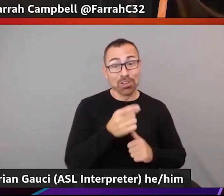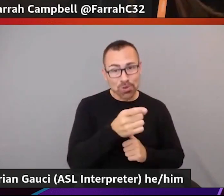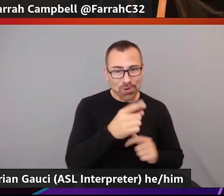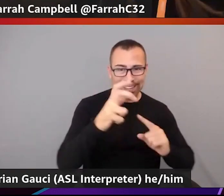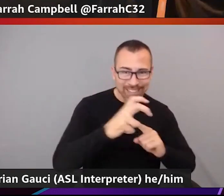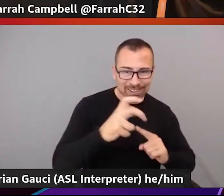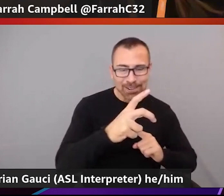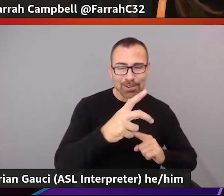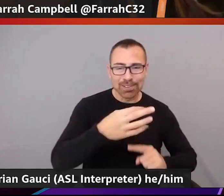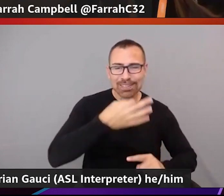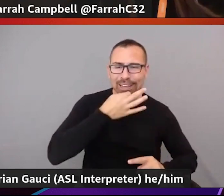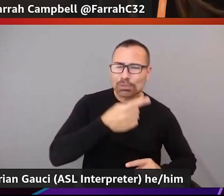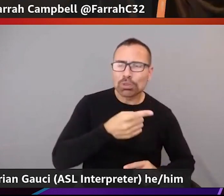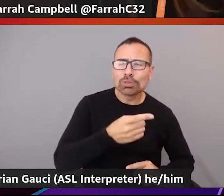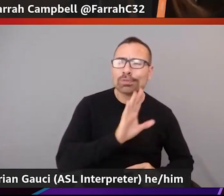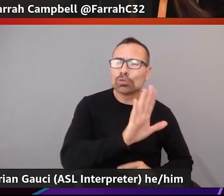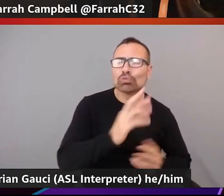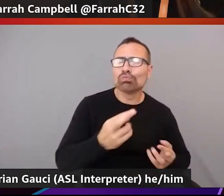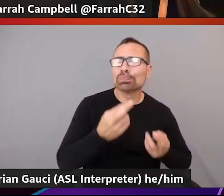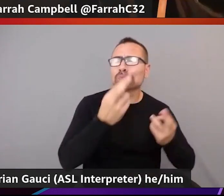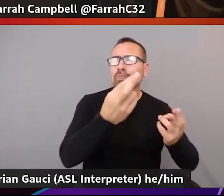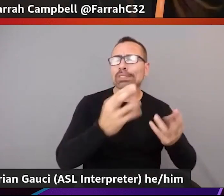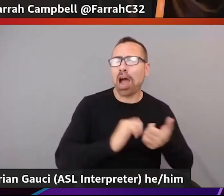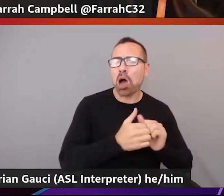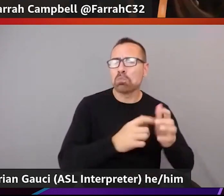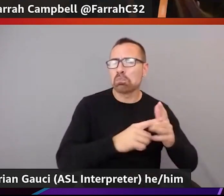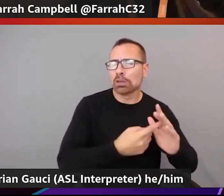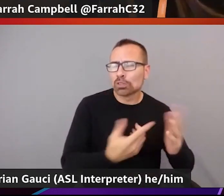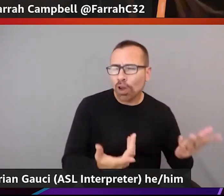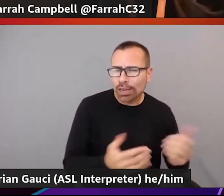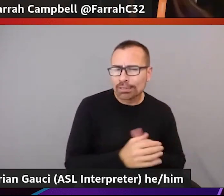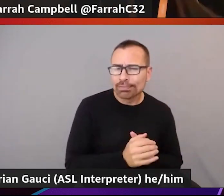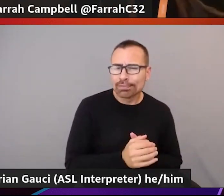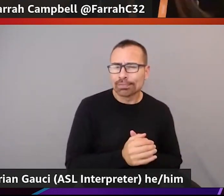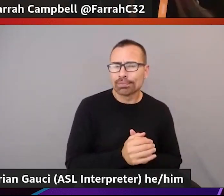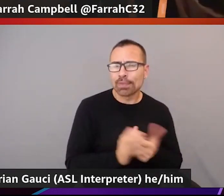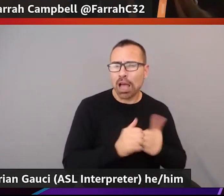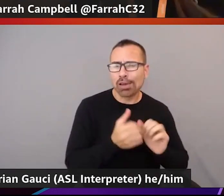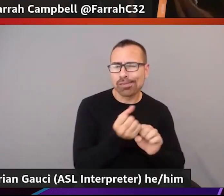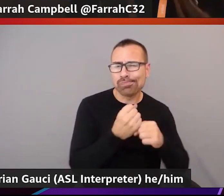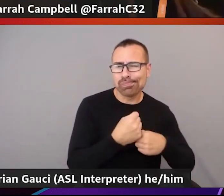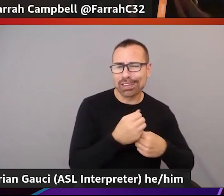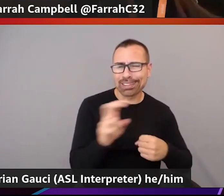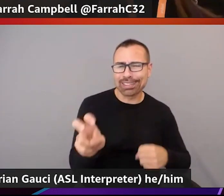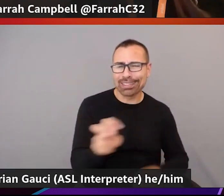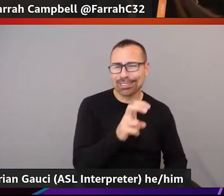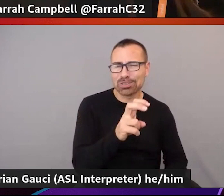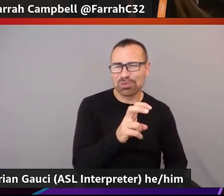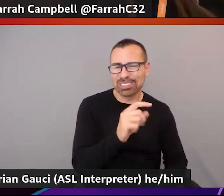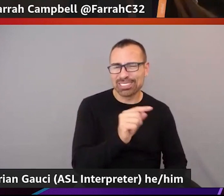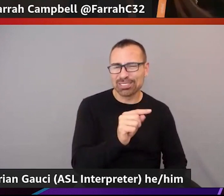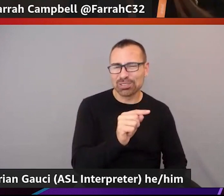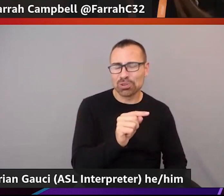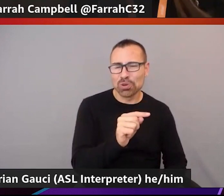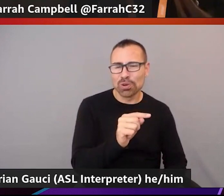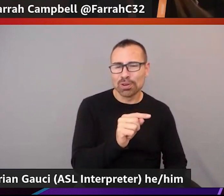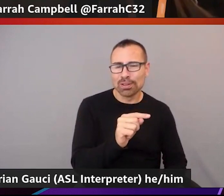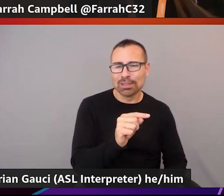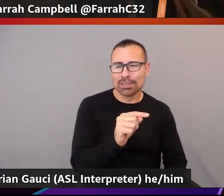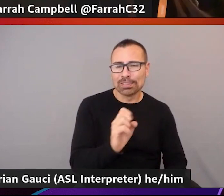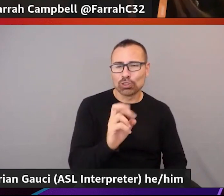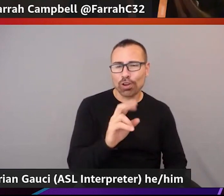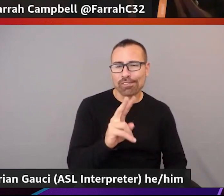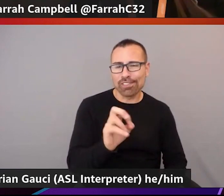you have recommendations on how do I get started? How do I make this switch to thinking more around